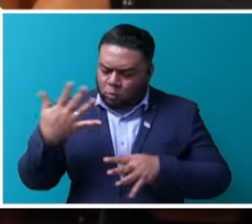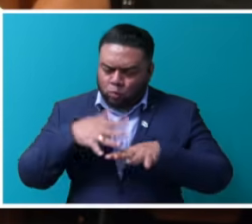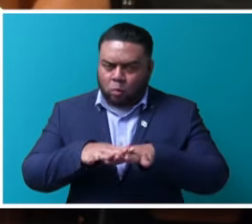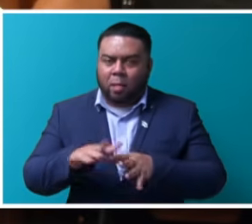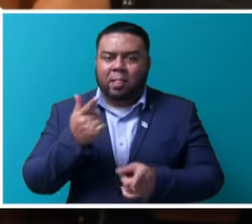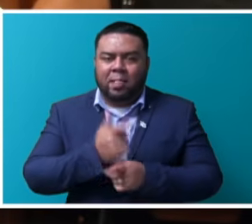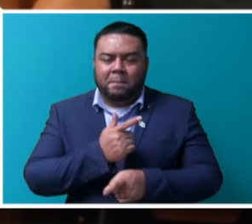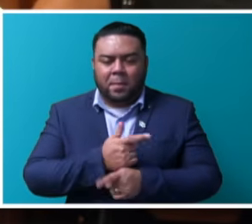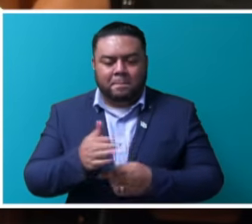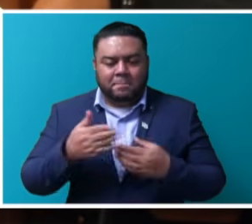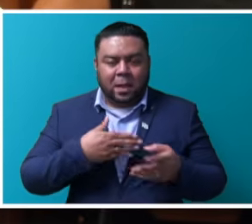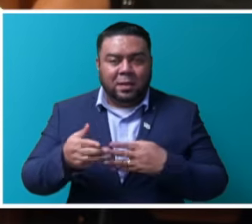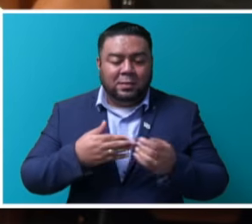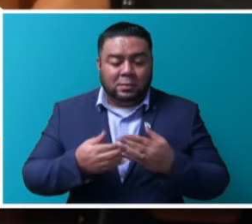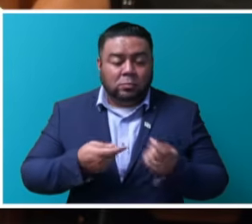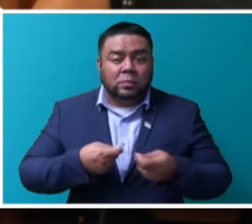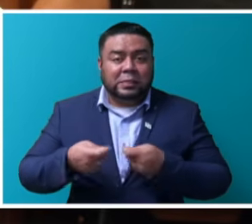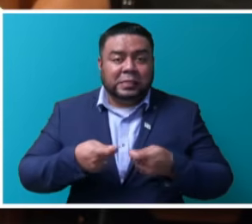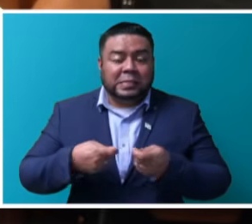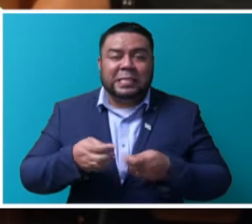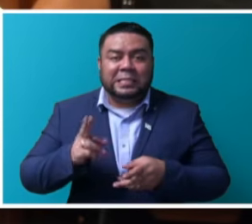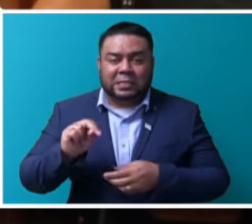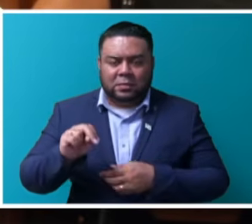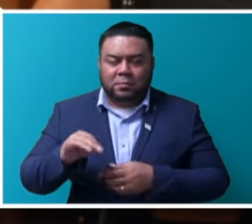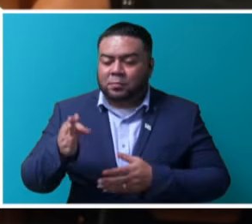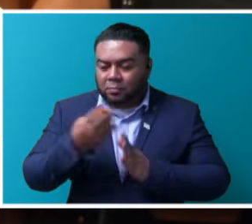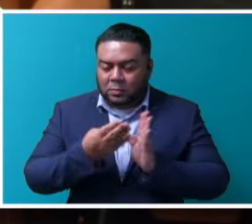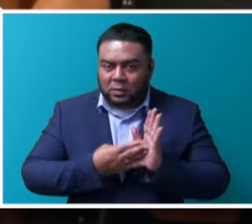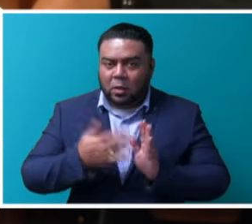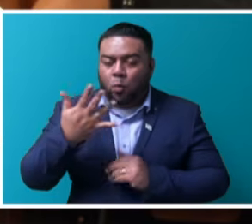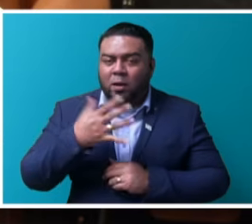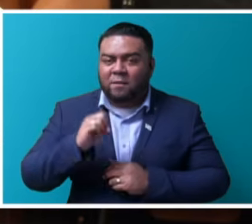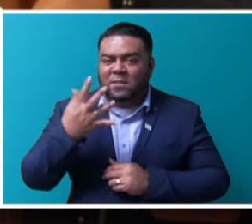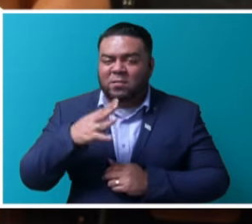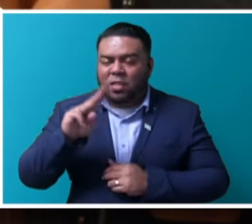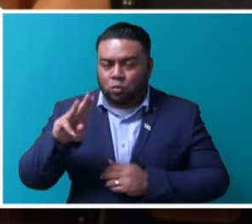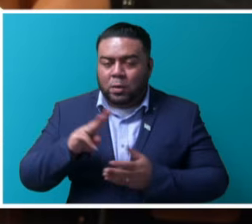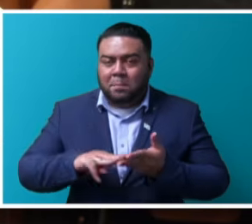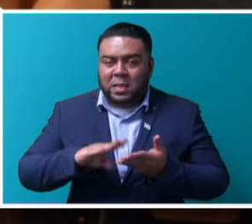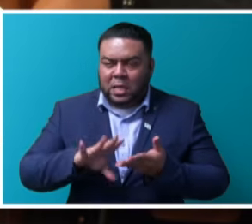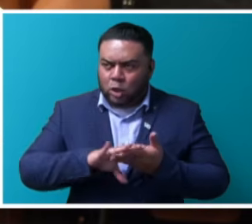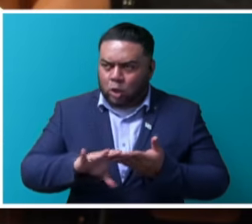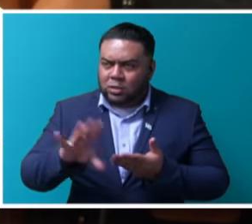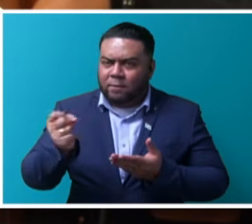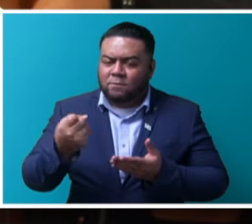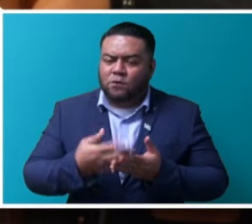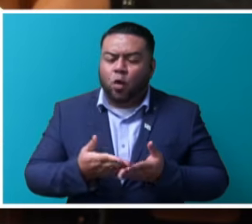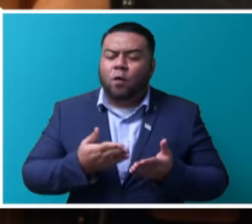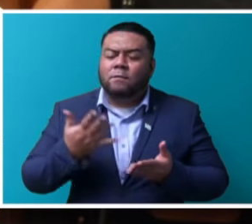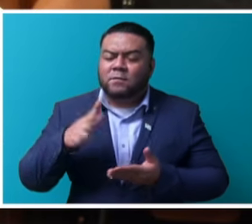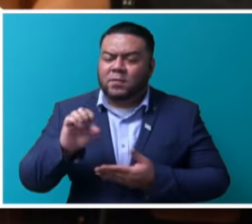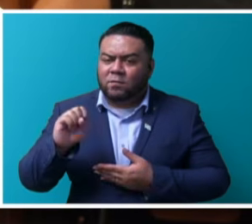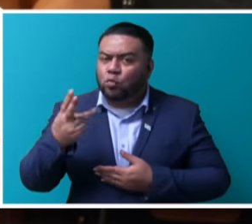needs. Mr. Speaker, saying in this budget, government is allocating $153 million to fund tertiary studies for